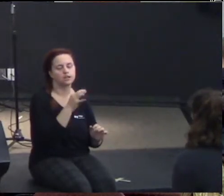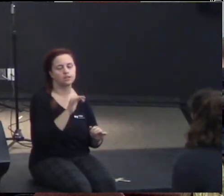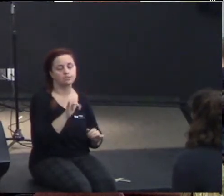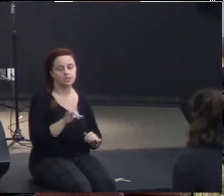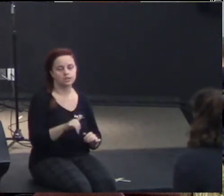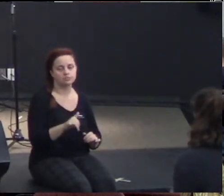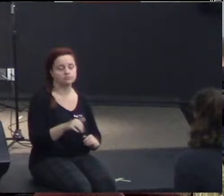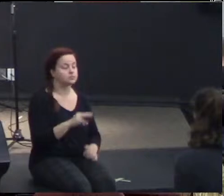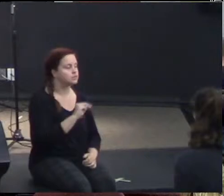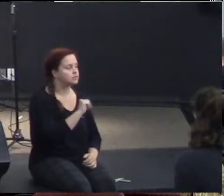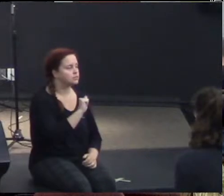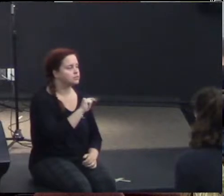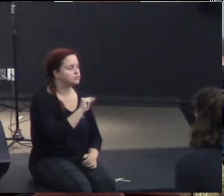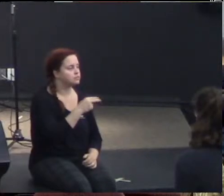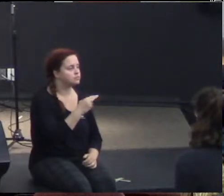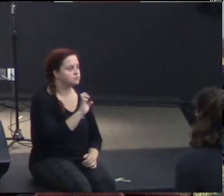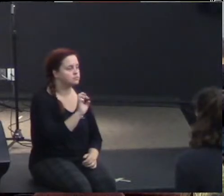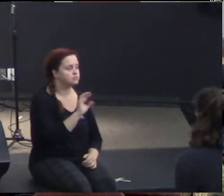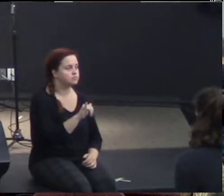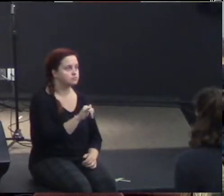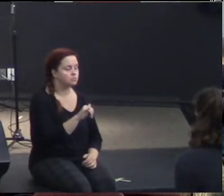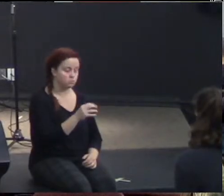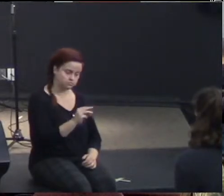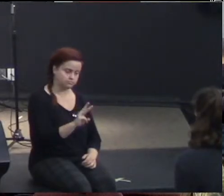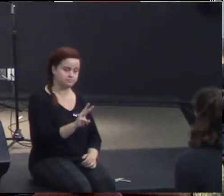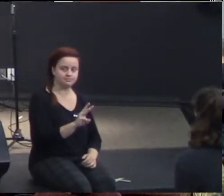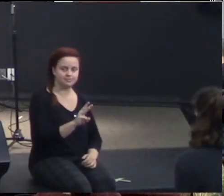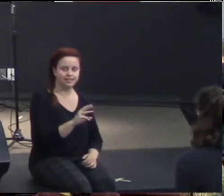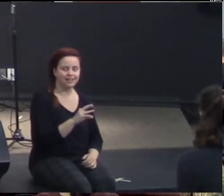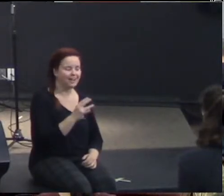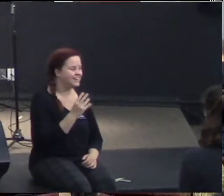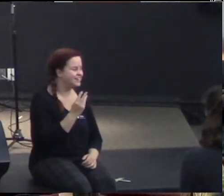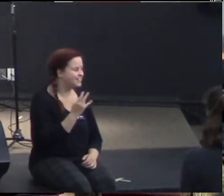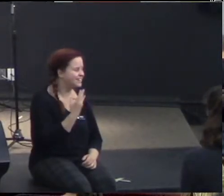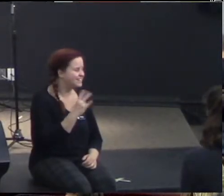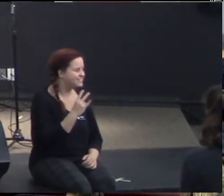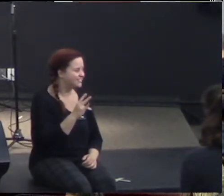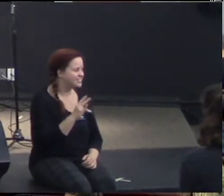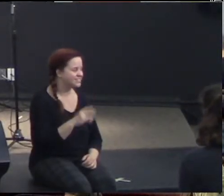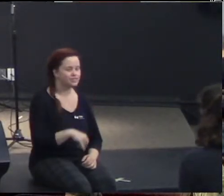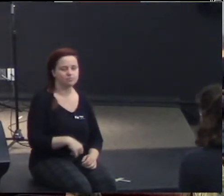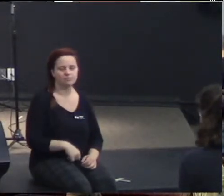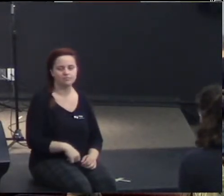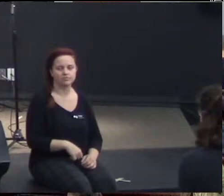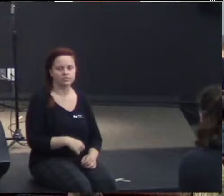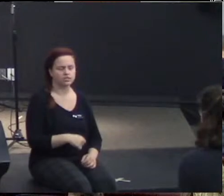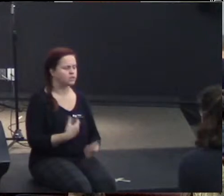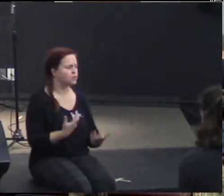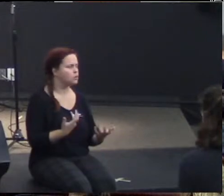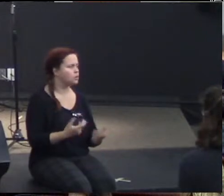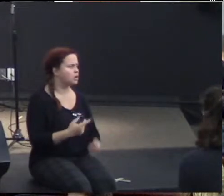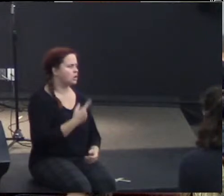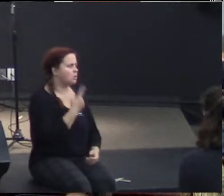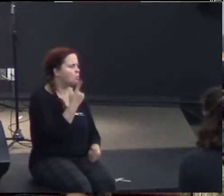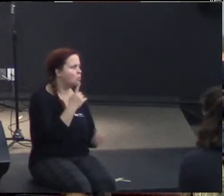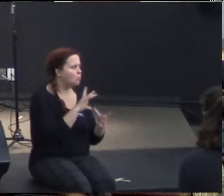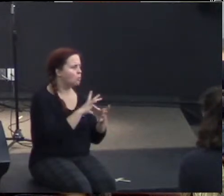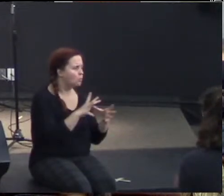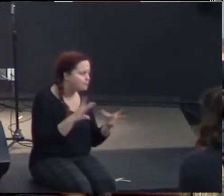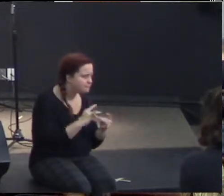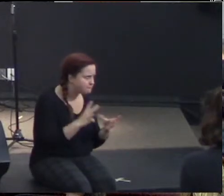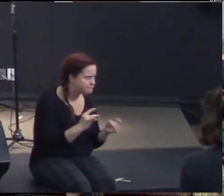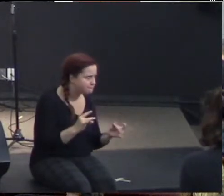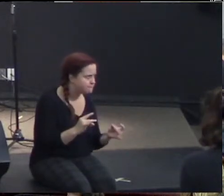Matthew 17, verse 1. You know, because I was trying to get it down to the essence. What is one sentence? What's one